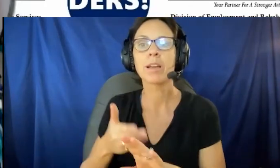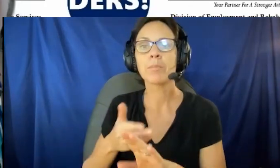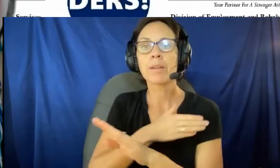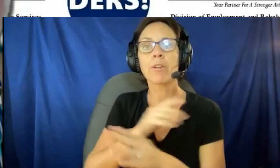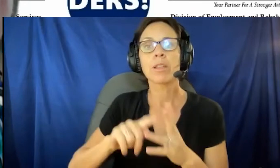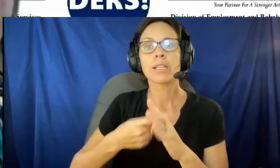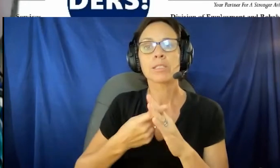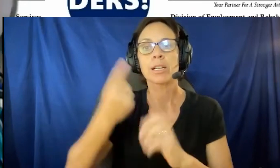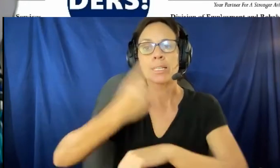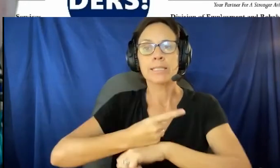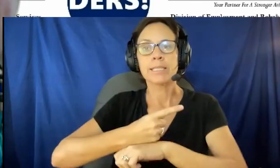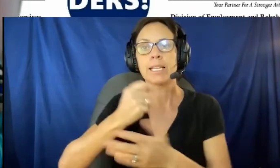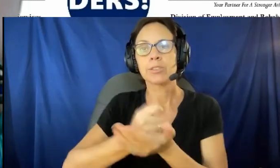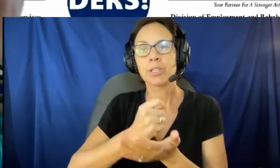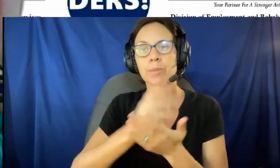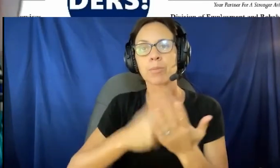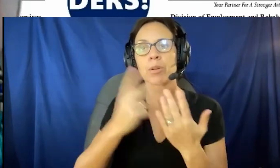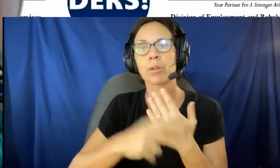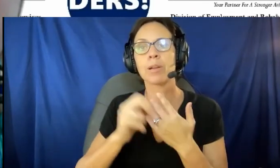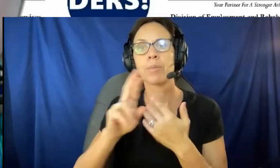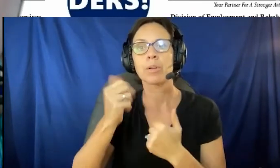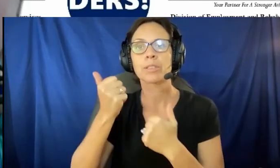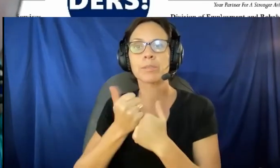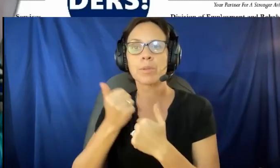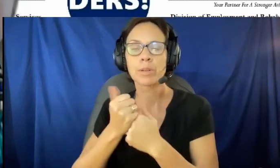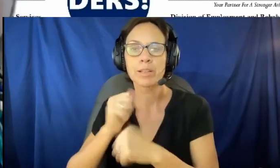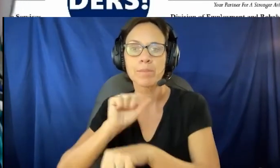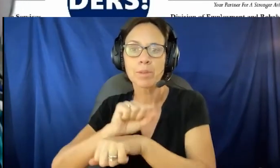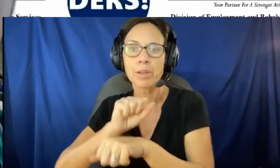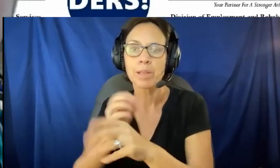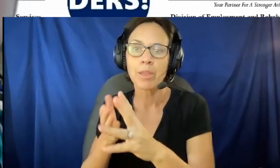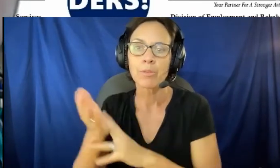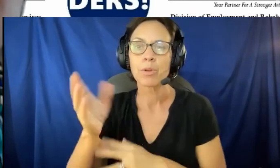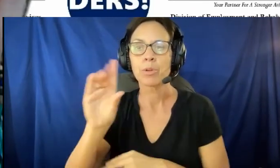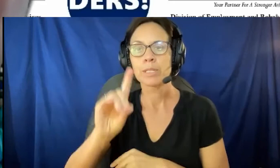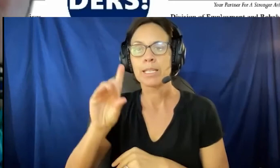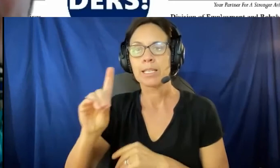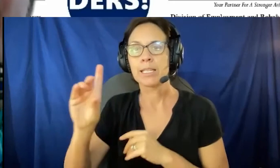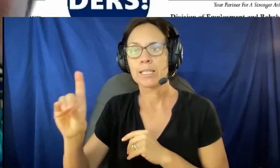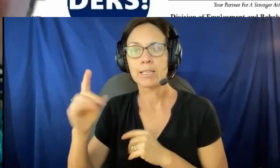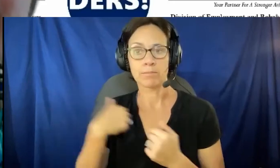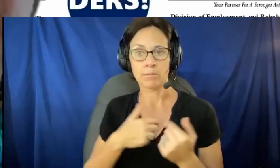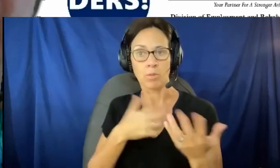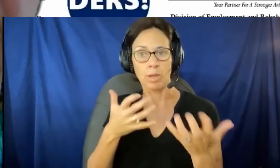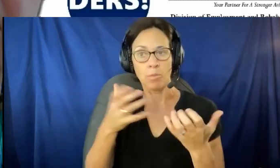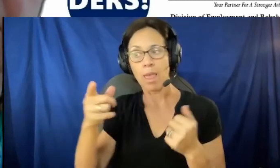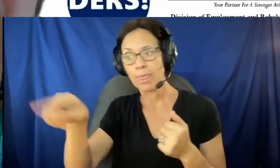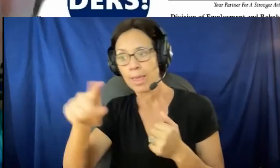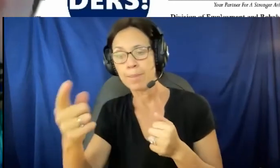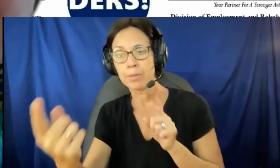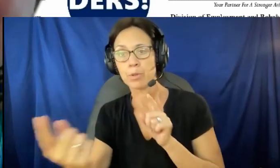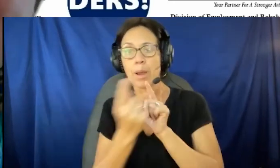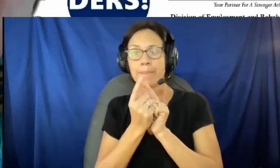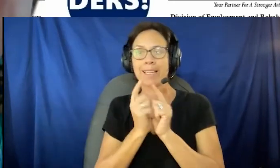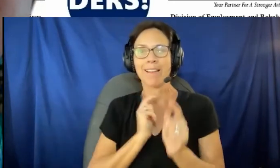of supported employment through the Division of Developmental Disabilities, we want them to come to us